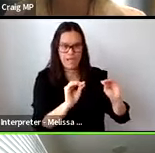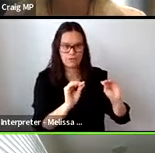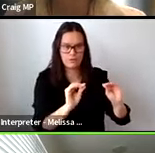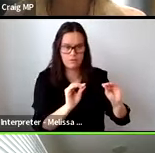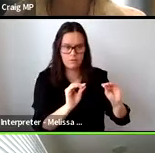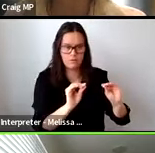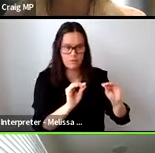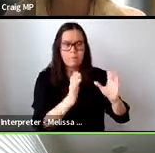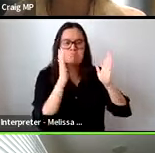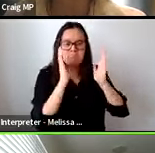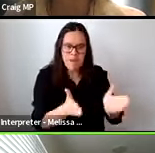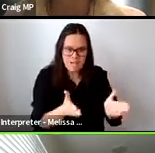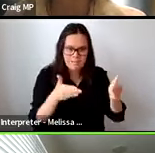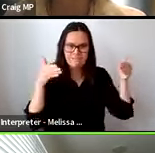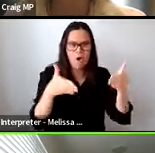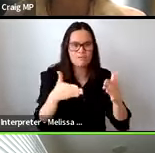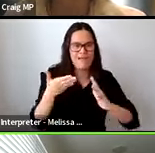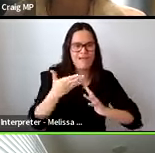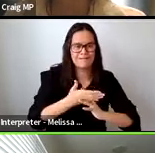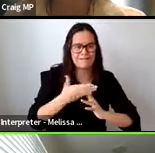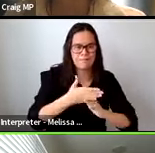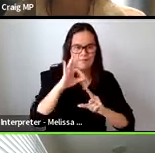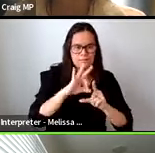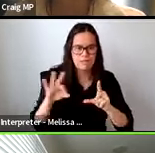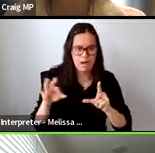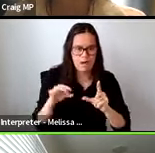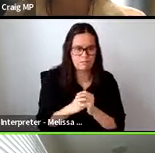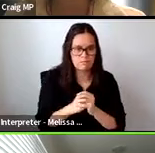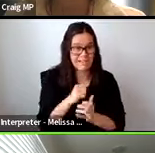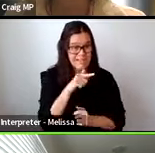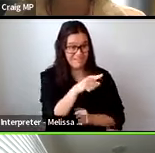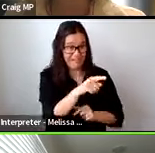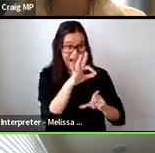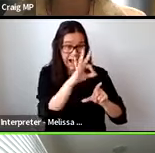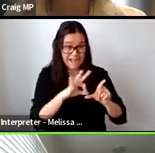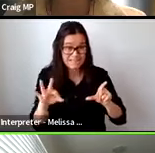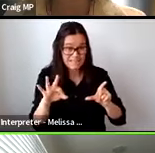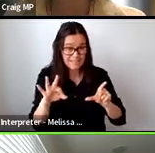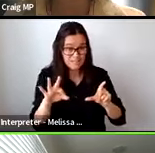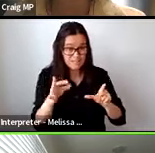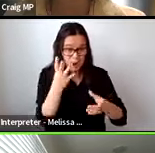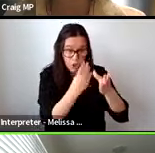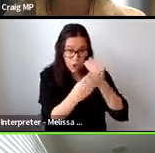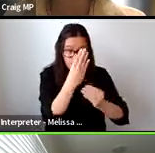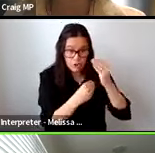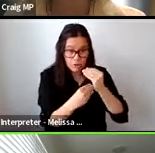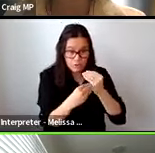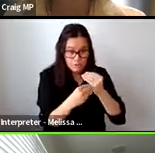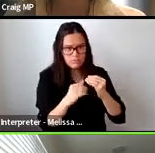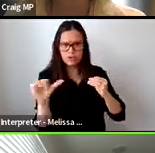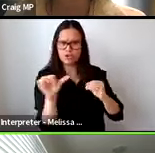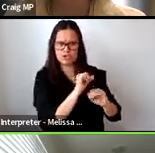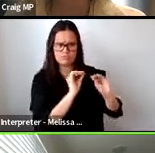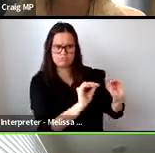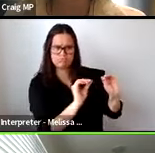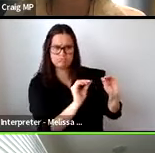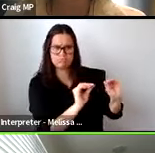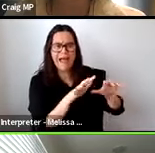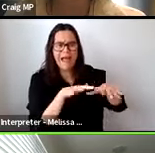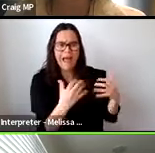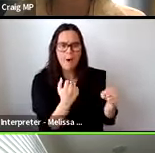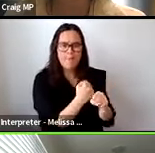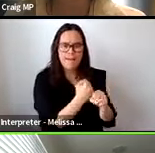design? If they're going to learn to design a building, they should learn how to design, they should be required to learn how to design an accessible building.